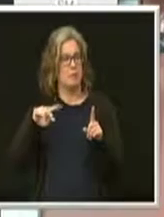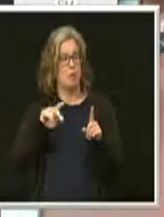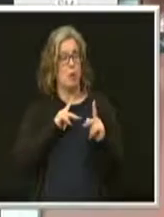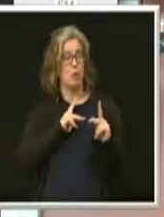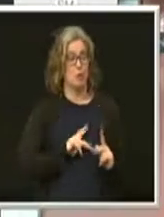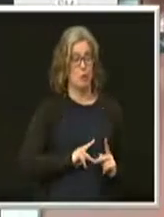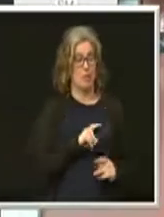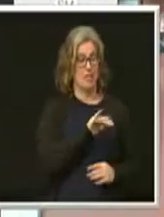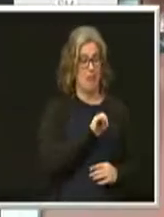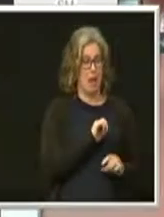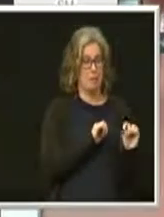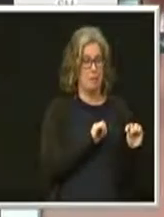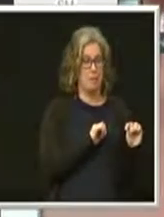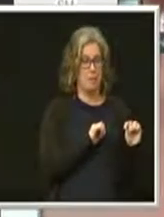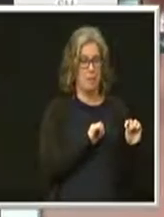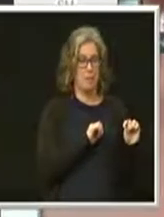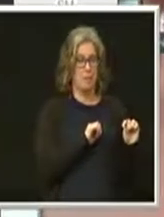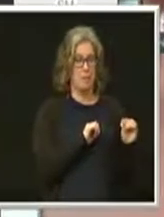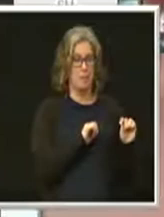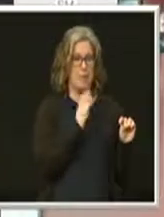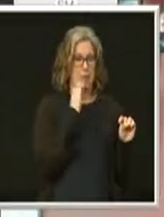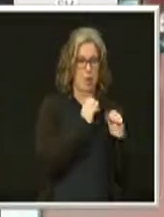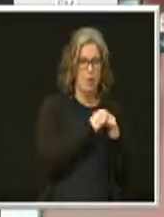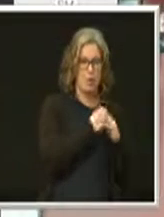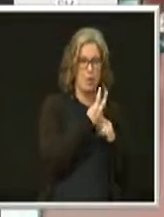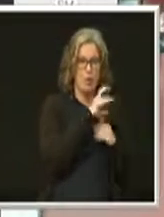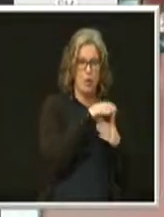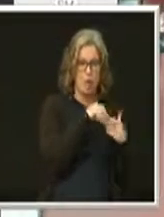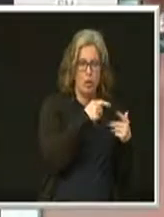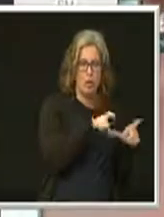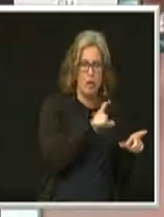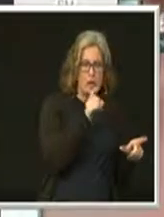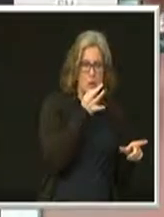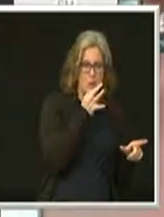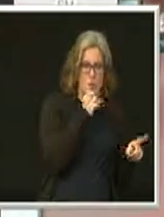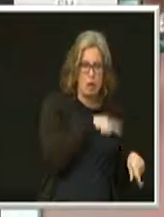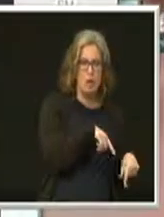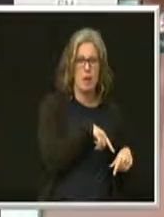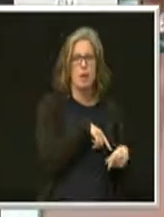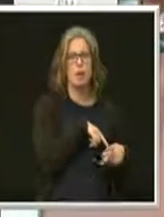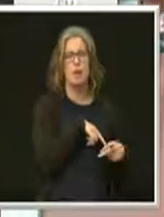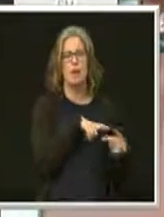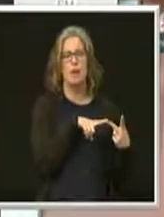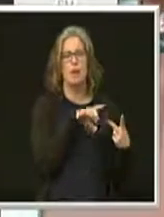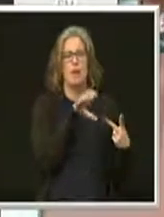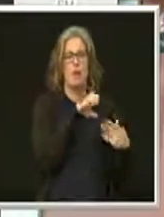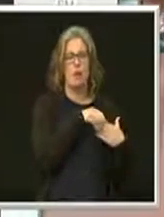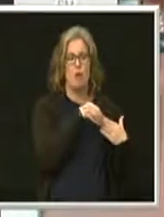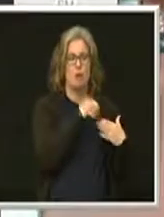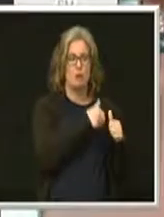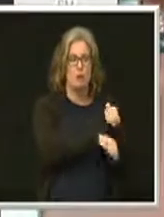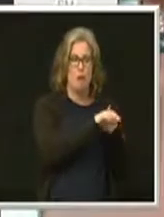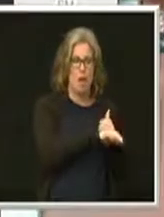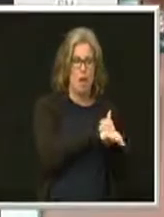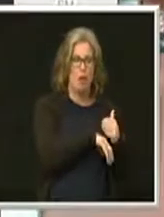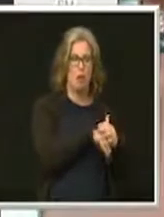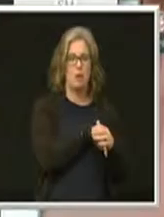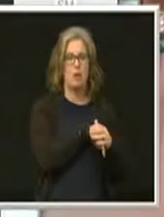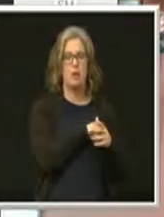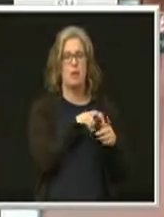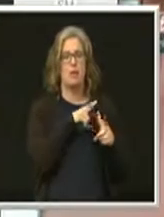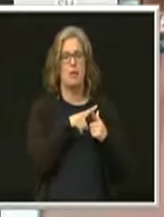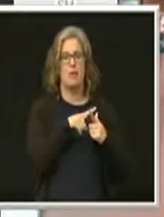personal side, get familiar with the $1,200 checks coming to taxpayers and the $500 per child. And